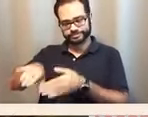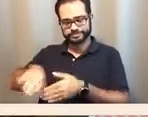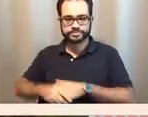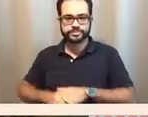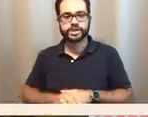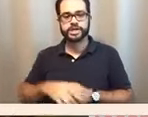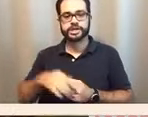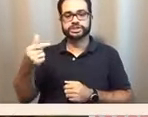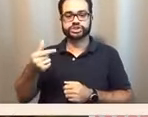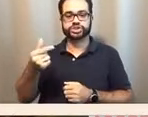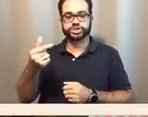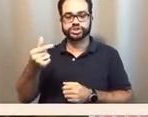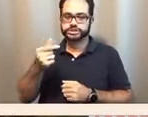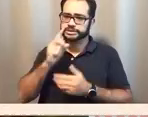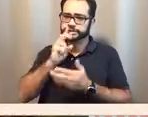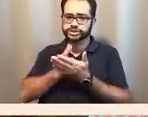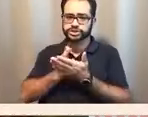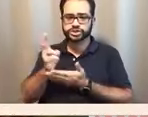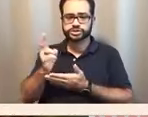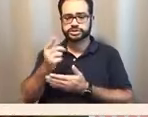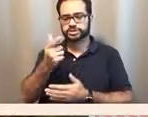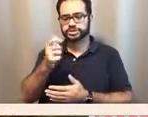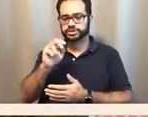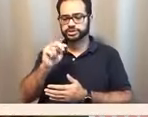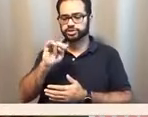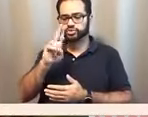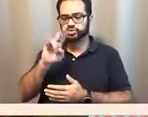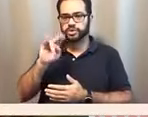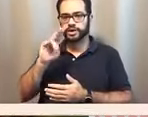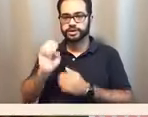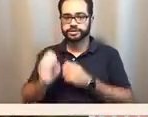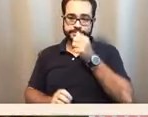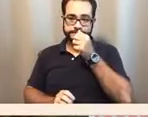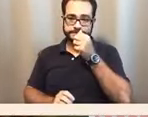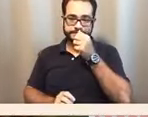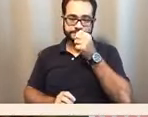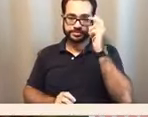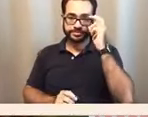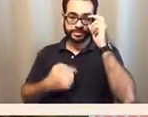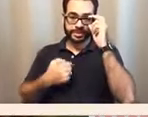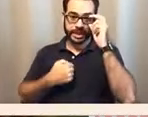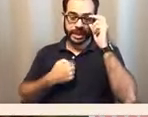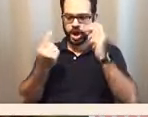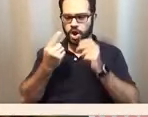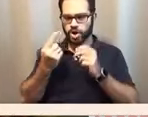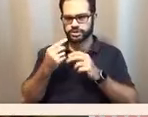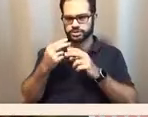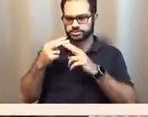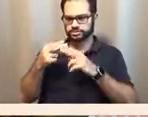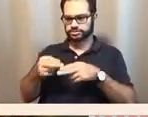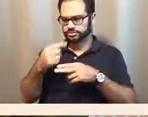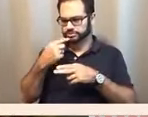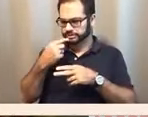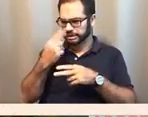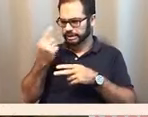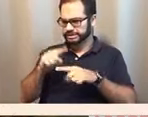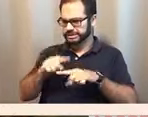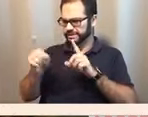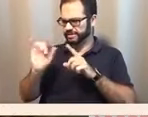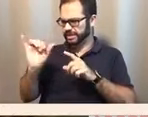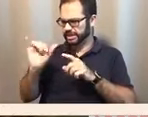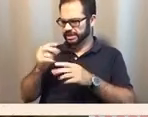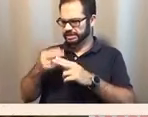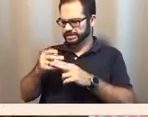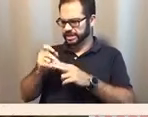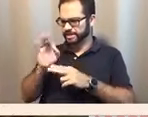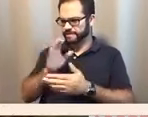Genuine. Always pronounced that differently as the name of the singer. I think he's G-Wine or Genuine. And I was in a workshop one